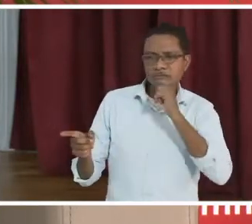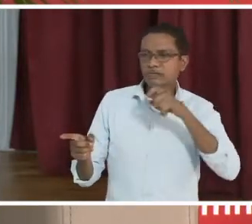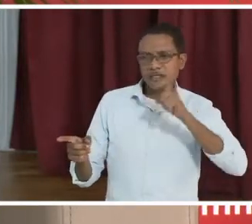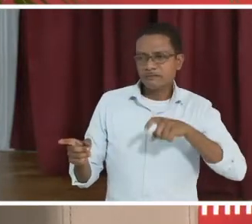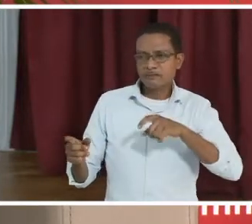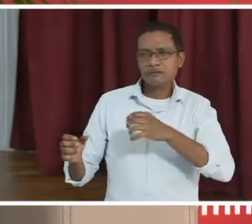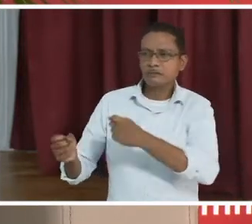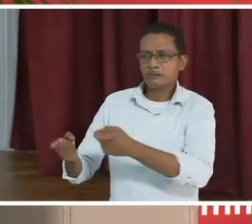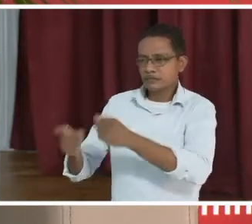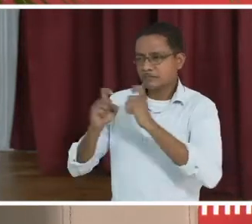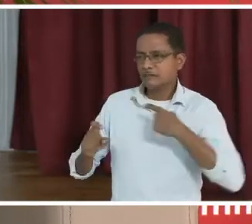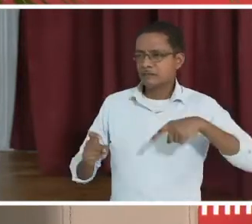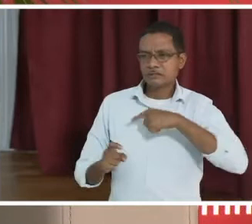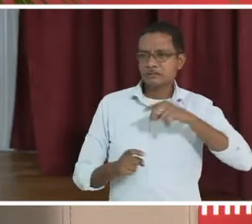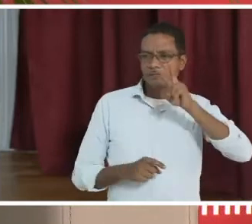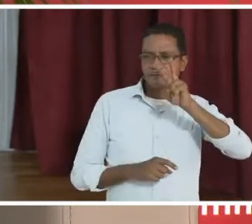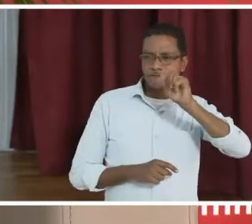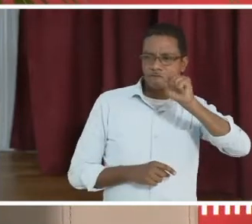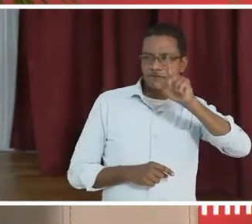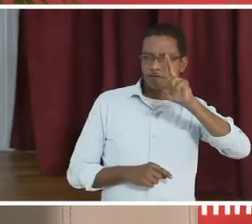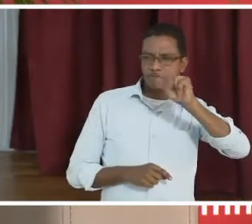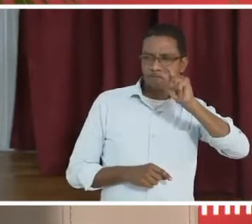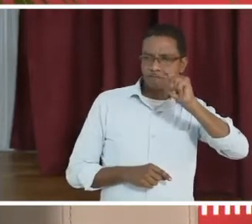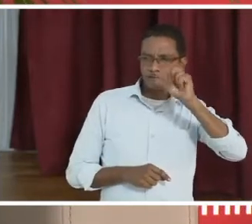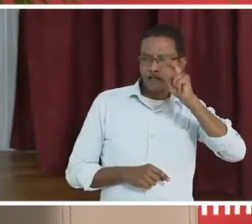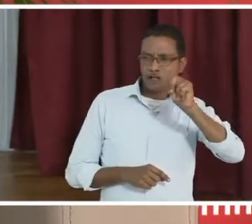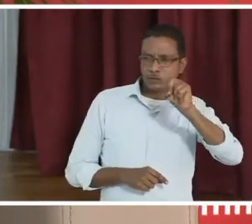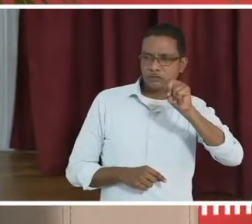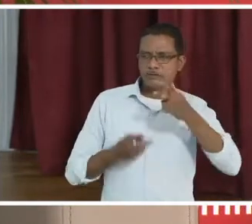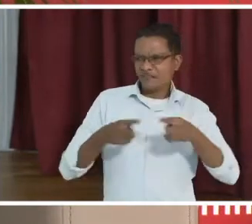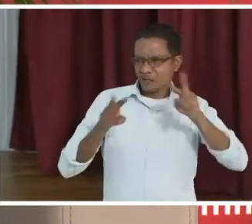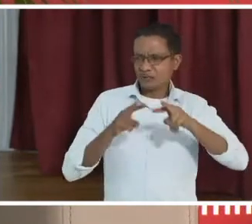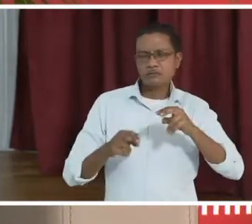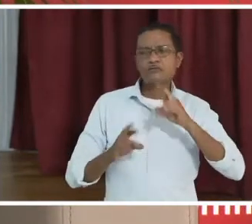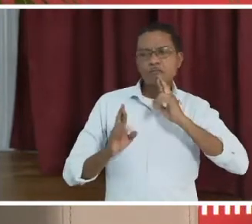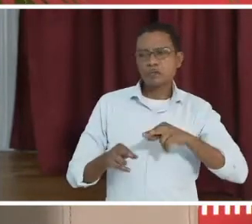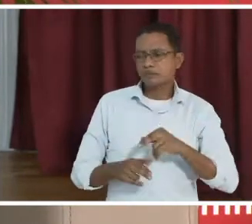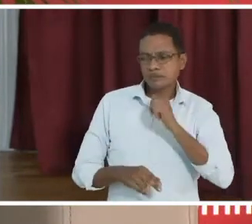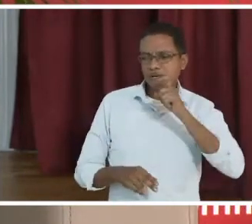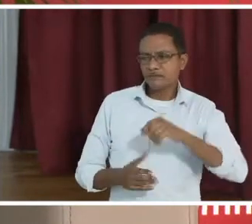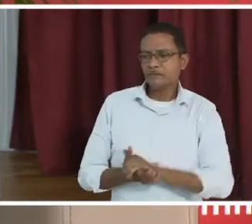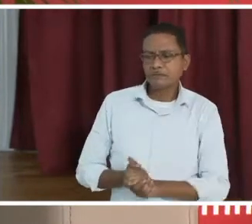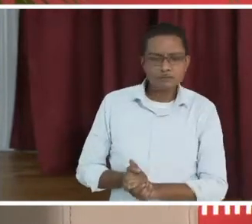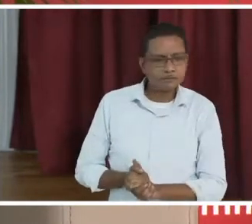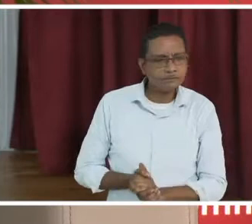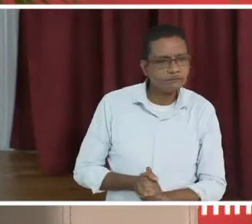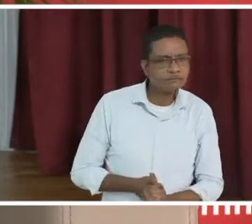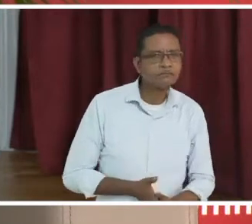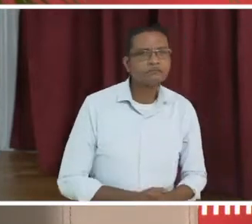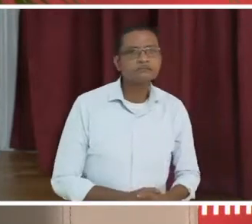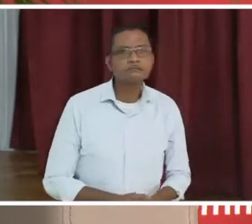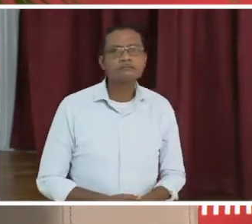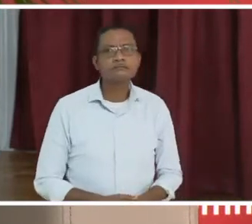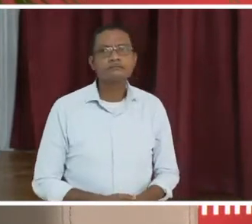report. Other than that, it's nothing different. Those are two distinctive areas, Just those two differences?